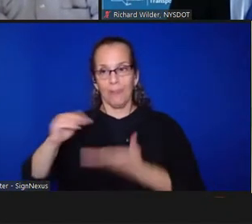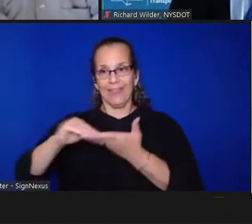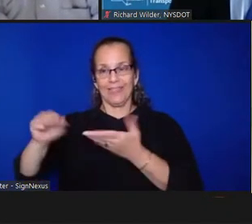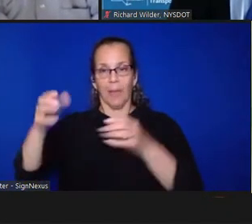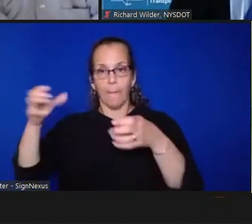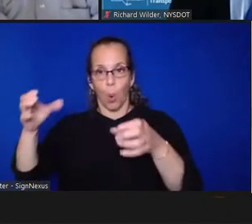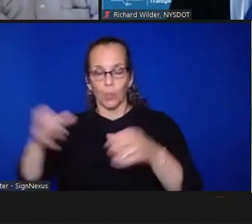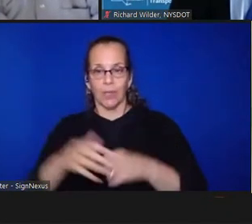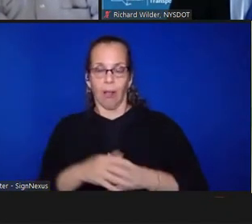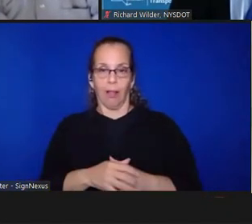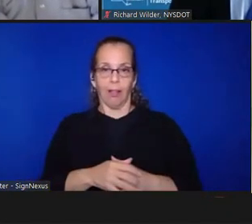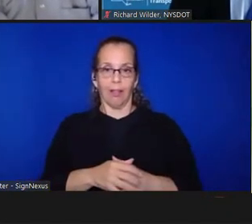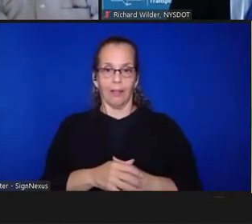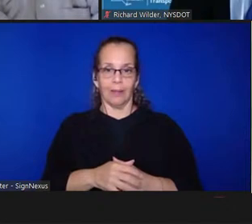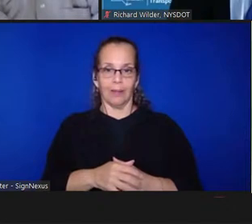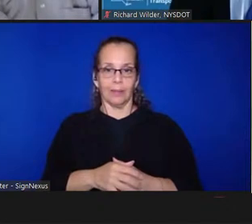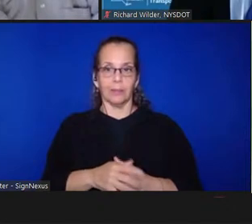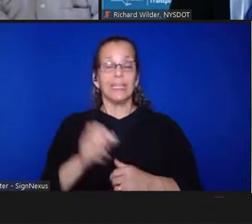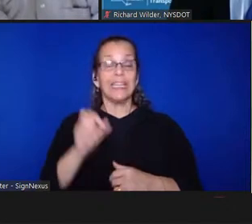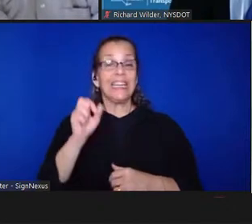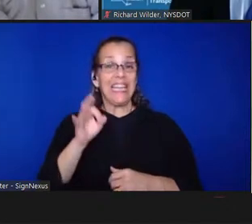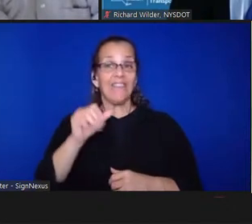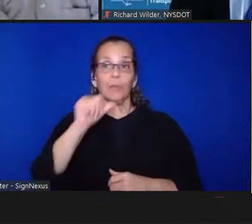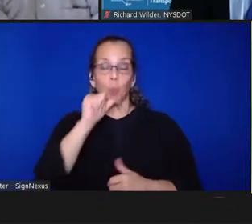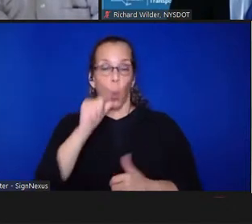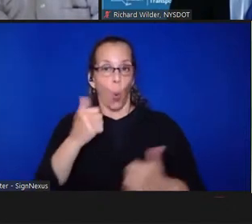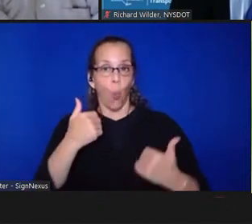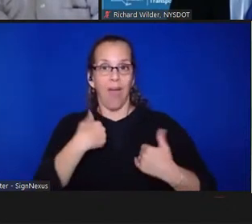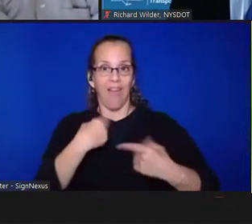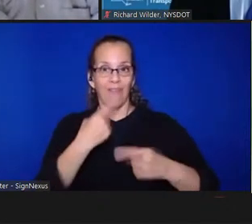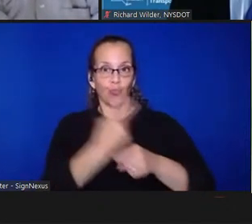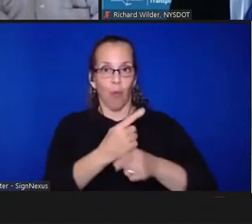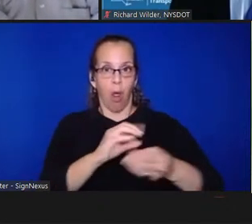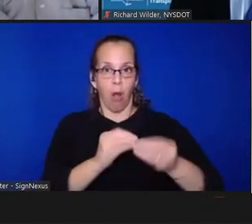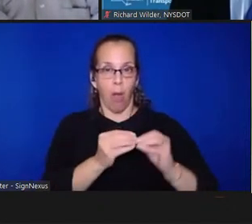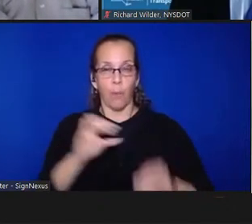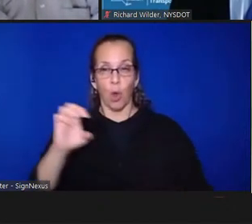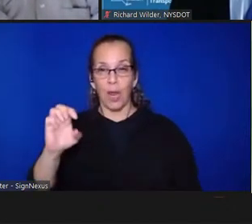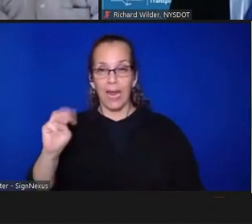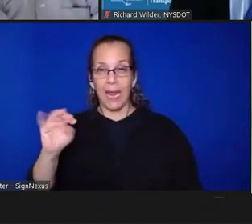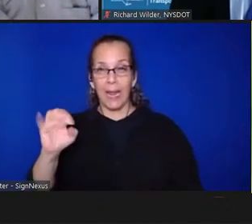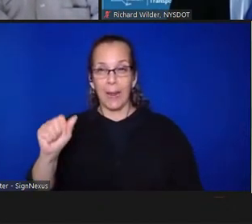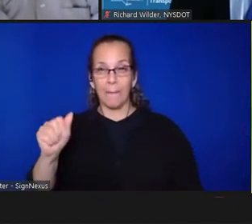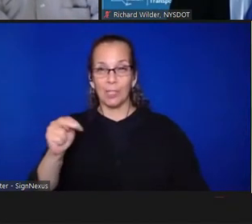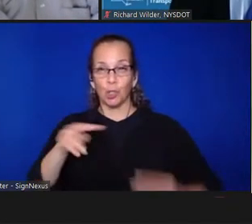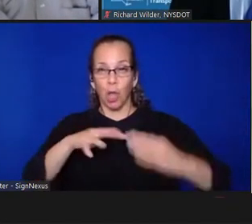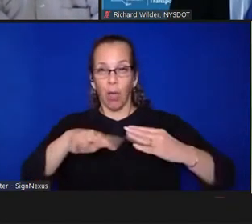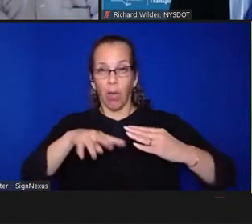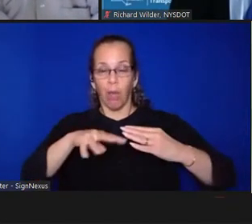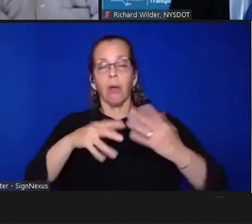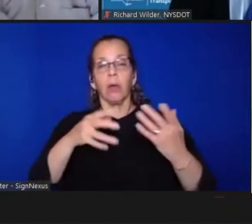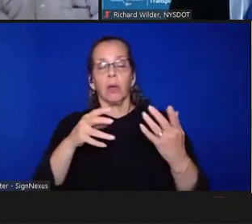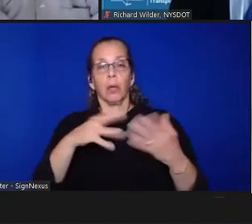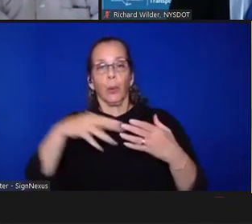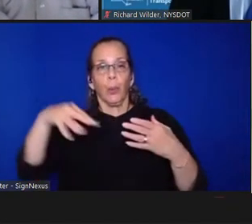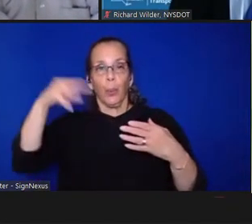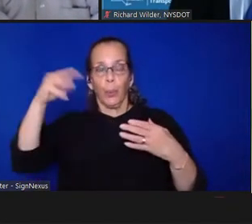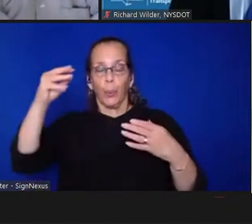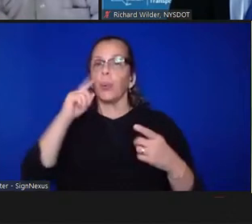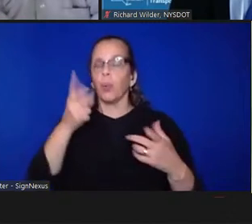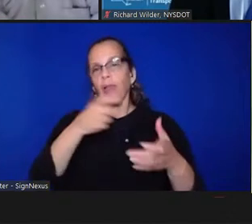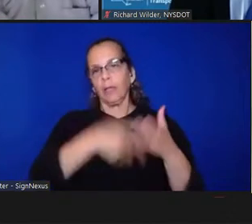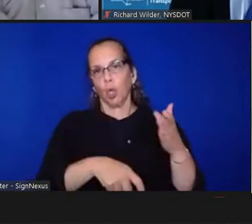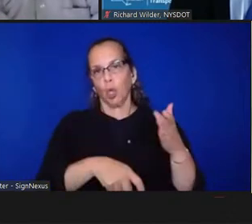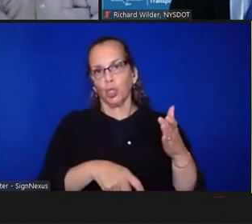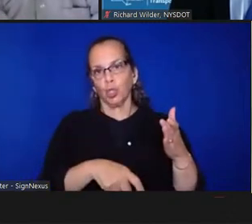emissions or they pay an ultra low emission fee zone or fee for that said Zone most modern motorcycles